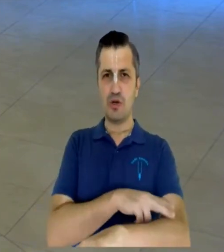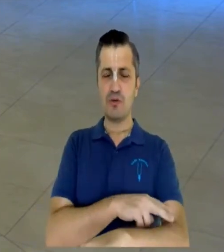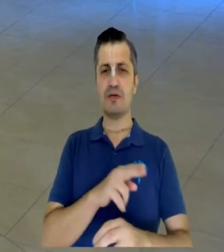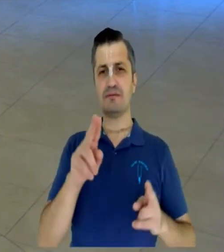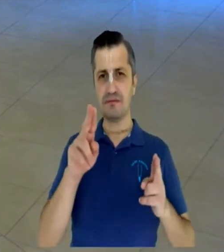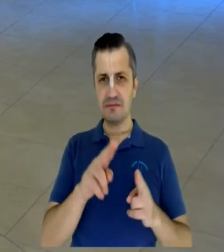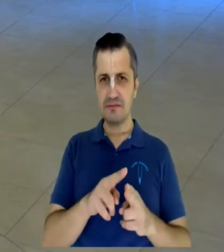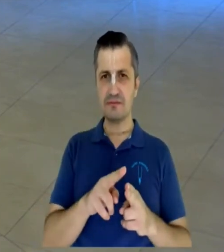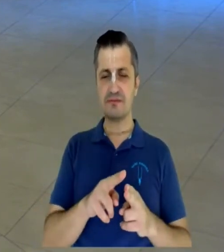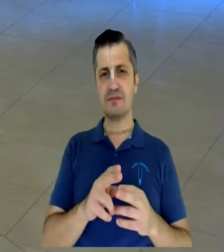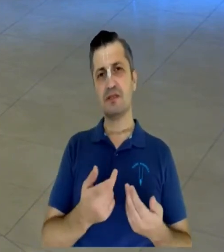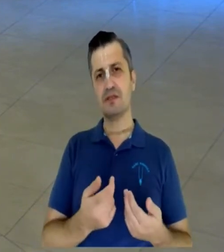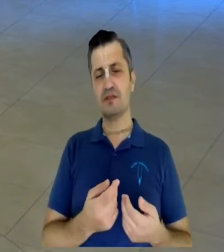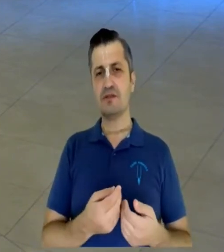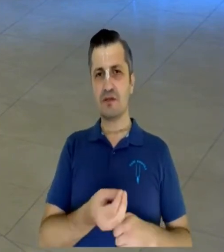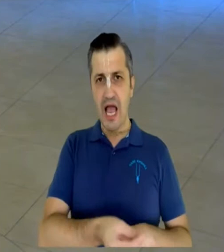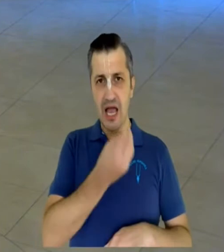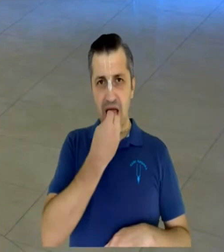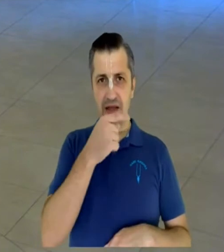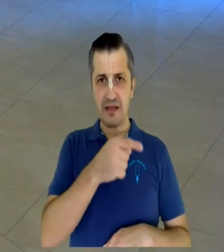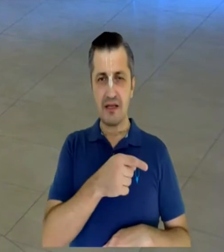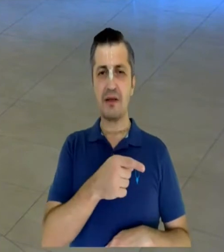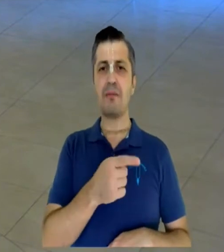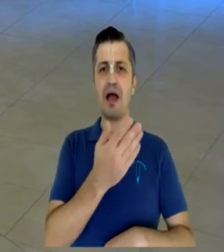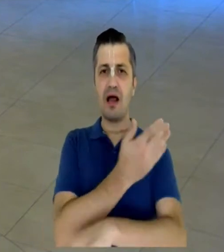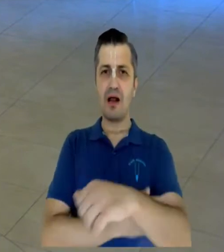Yeah, that's very good. Yeah, that's what I was going to get to actually.